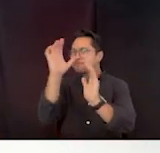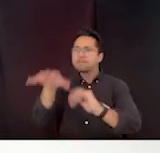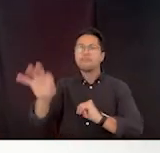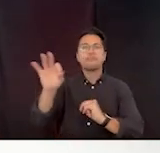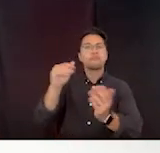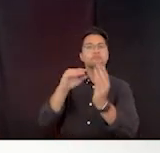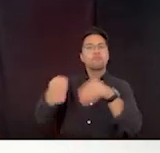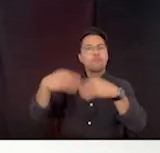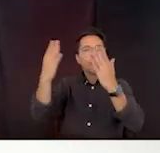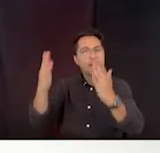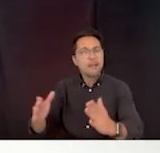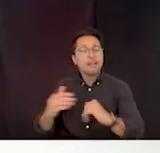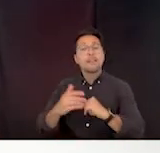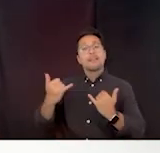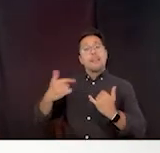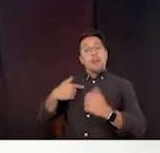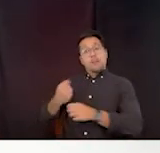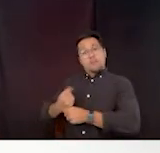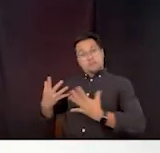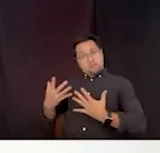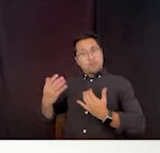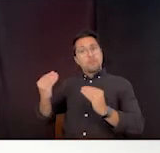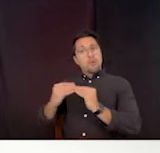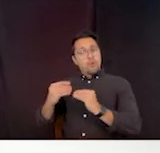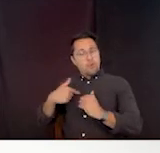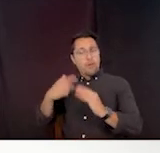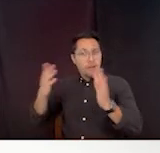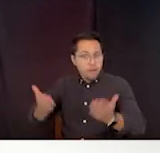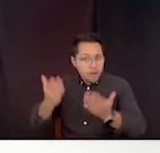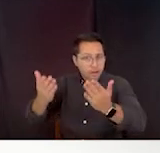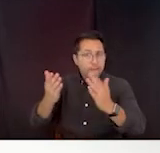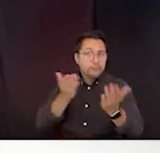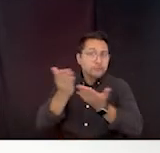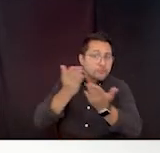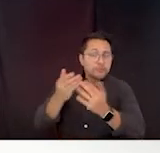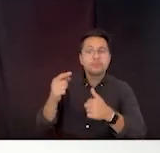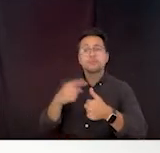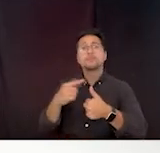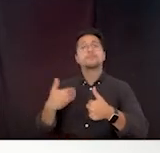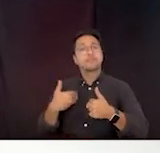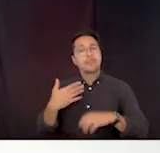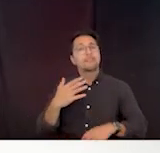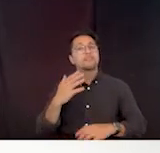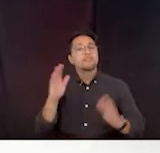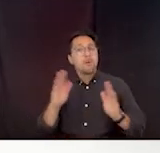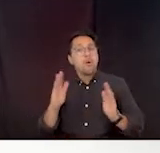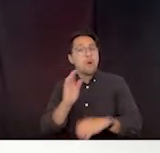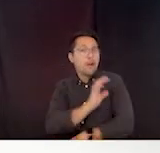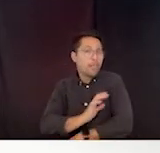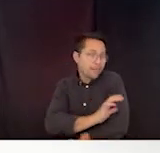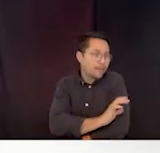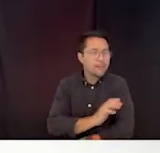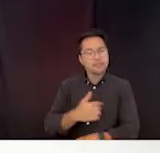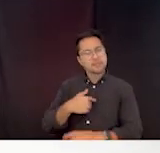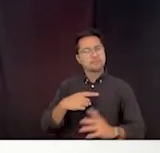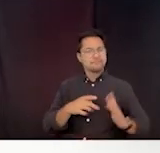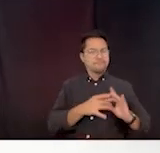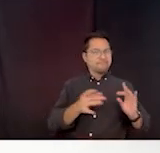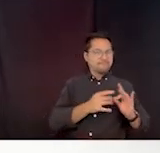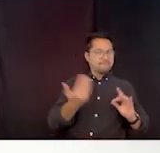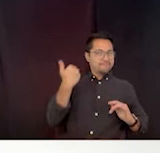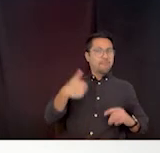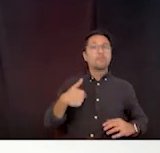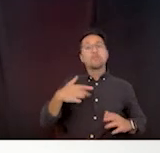We now have grown a little bit more where we're offering services, and with that, we have a small clinic that we offer, and I kind of mentioned it in the beginning, where we're